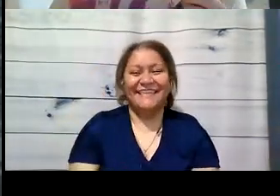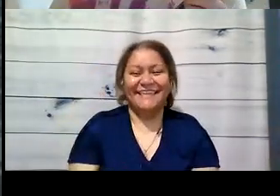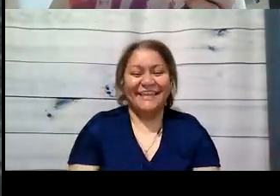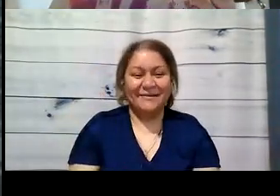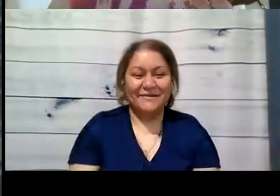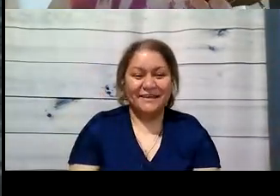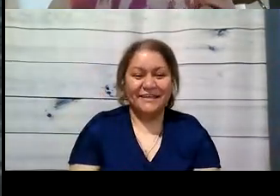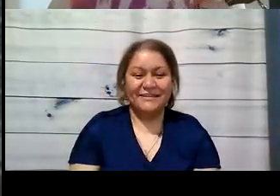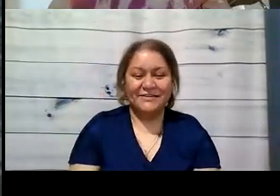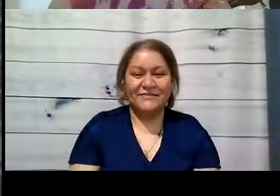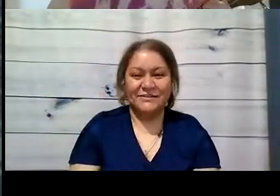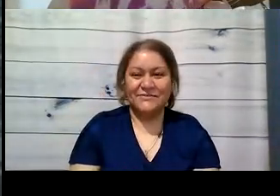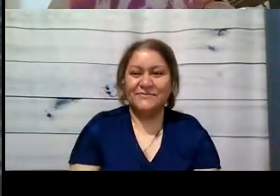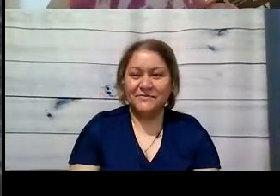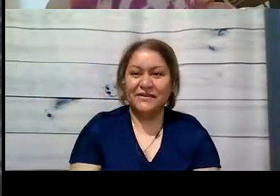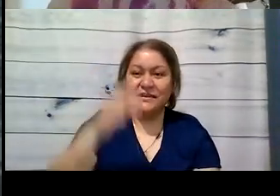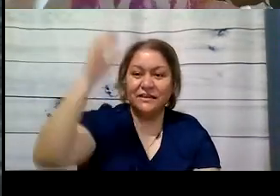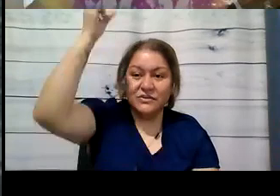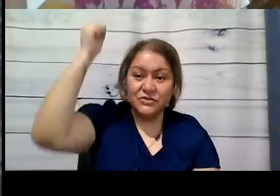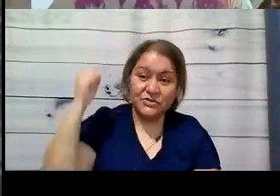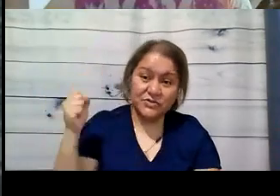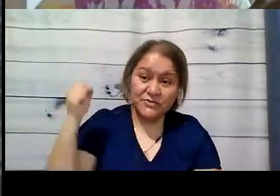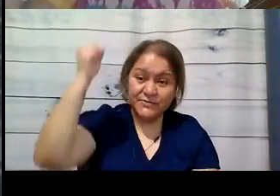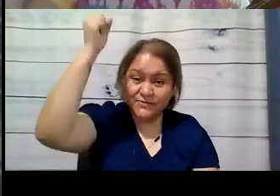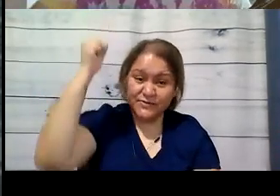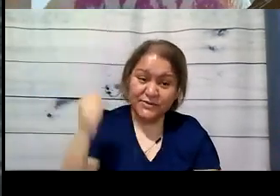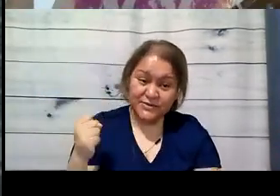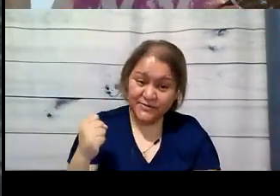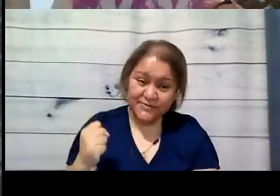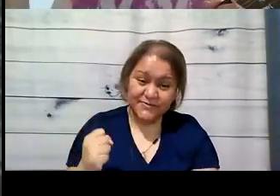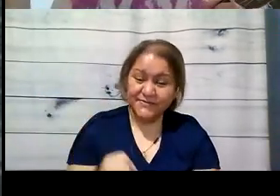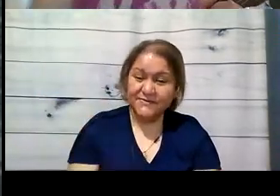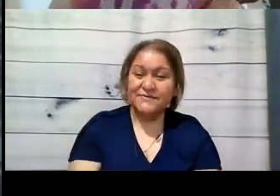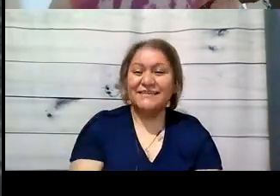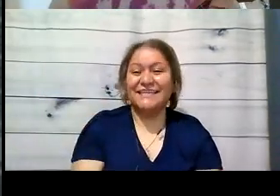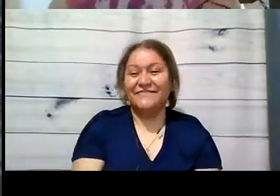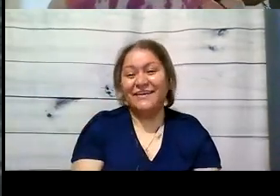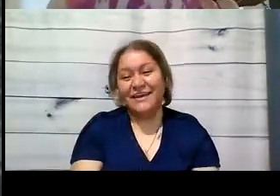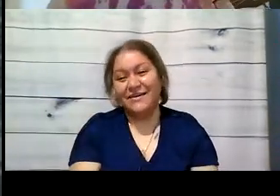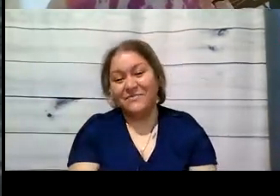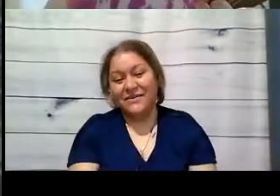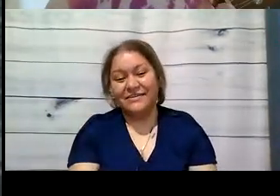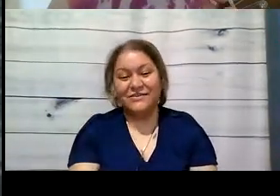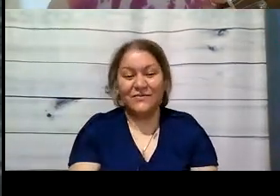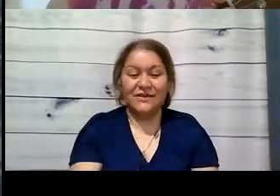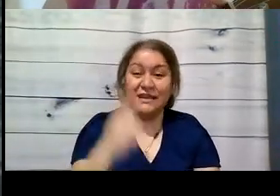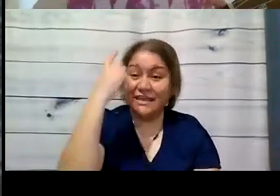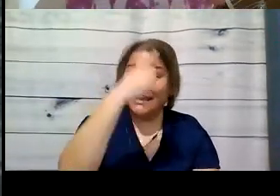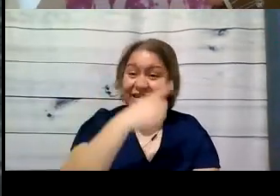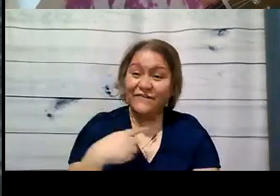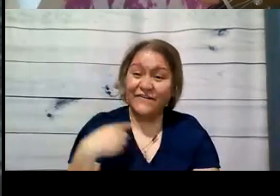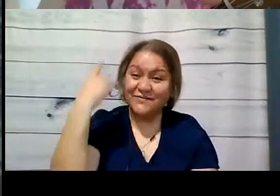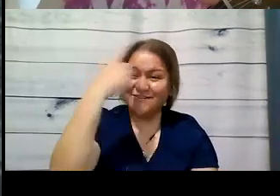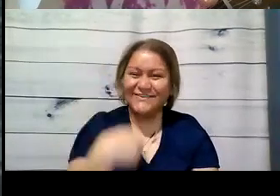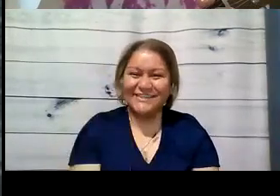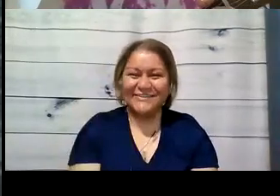If you're happy and you know it, do the train, choo, choo. If you're happy and you know it, then your